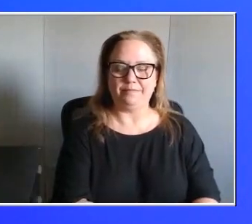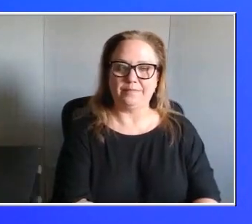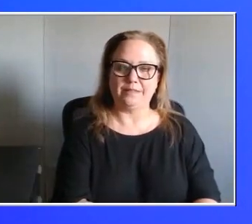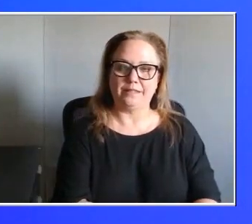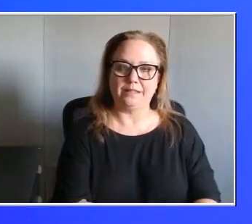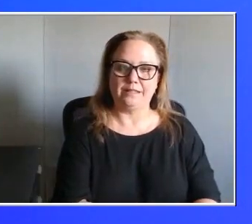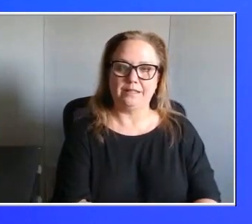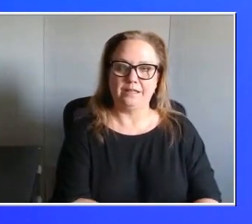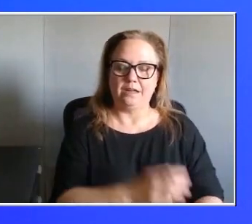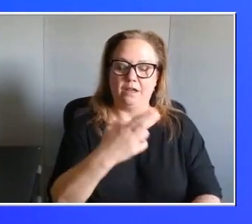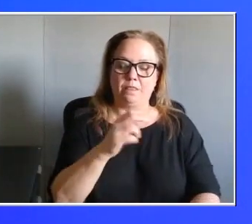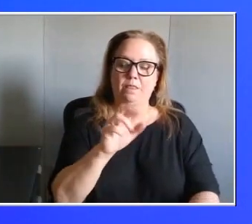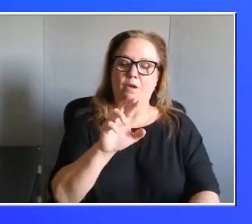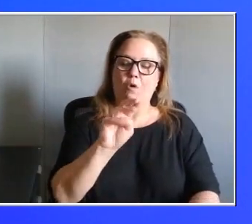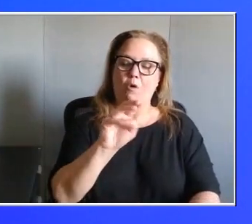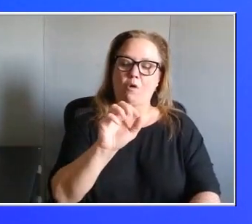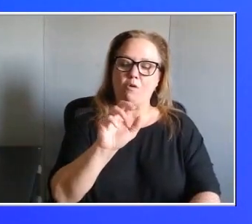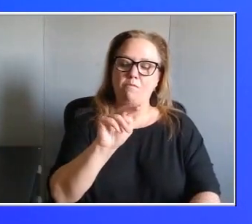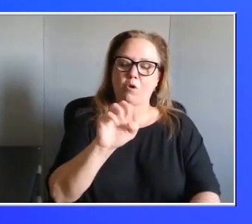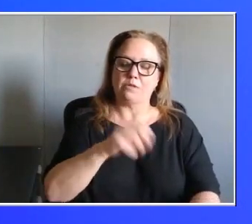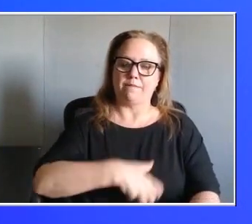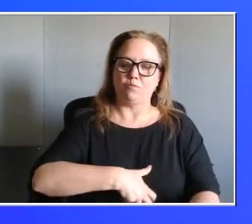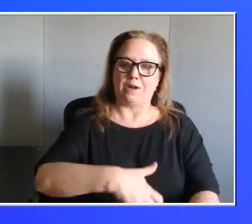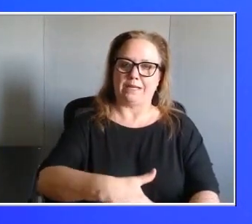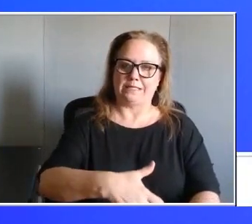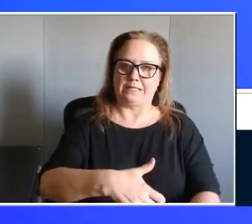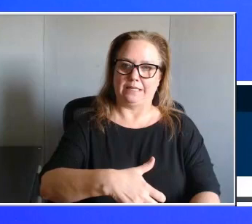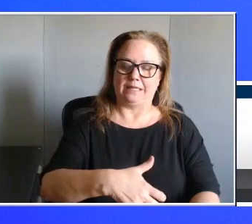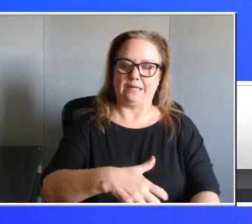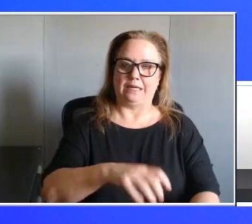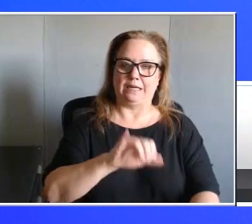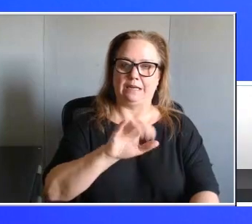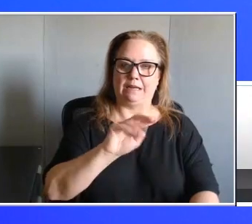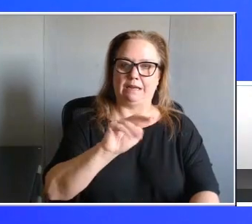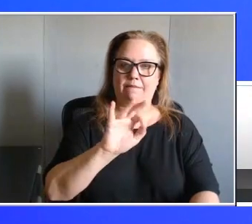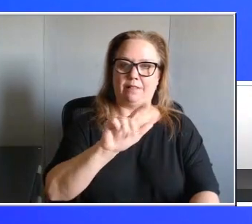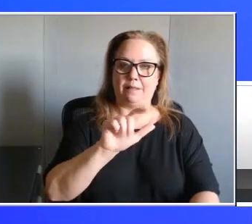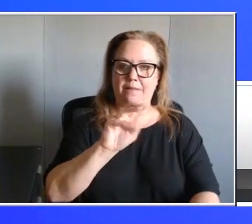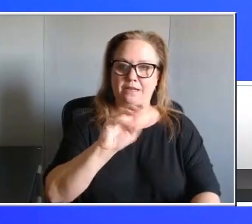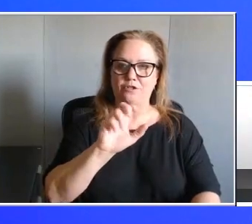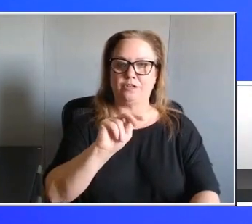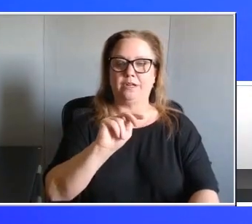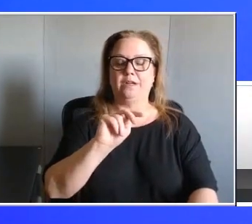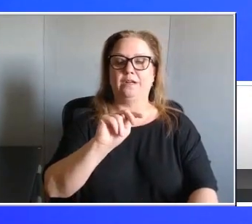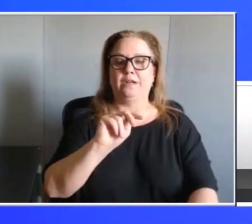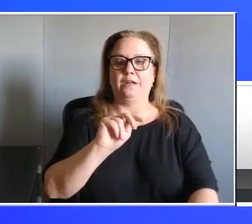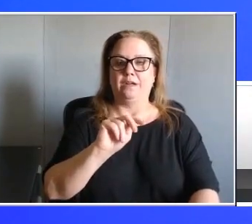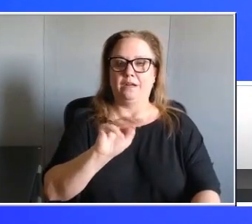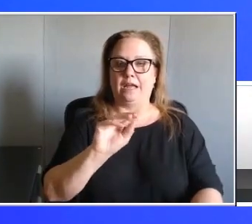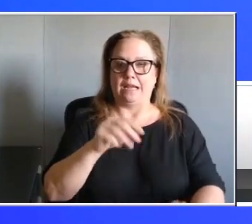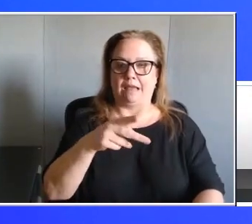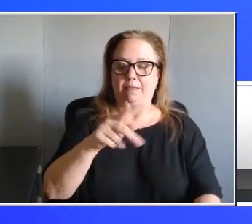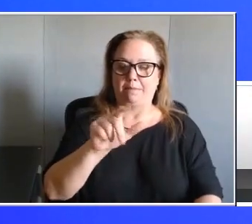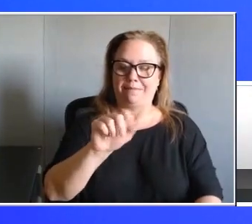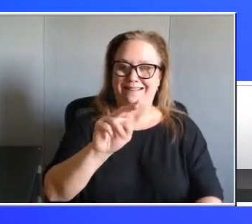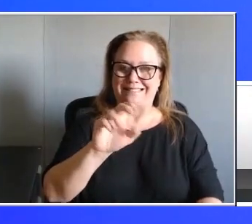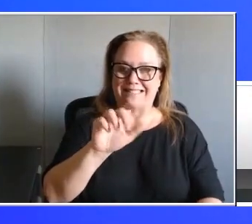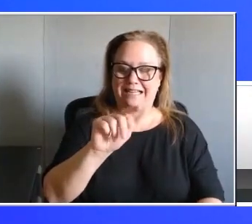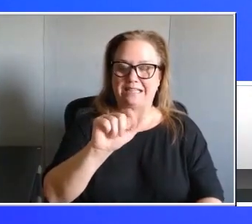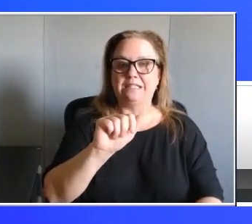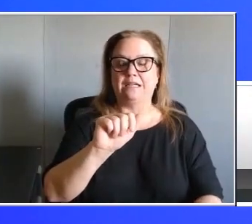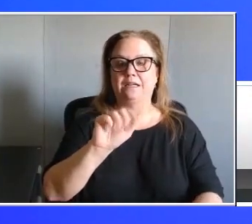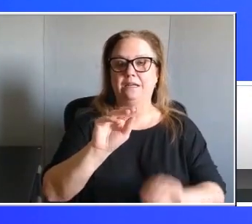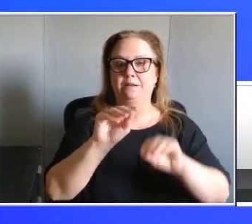The hormones of pregnancy, some of the changes, inflammation, the way the placenta implants into the uterus really early on